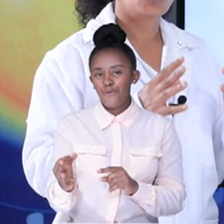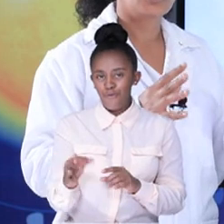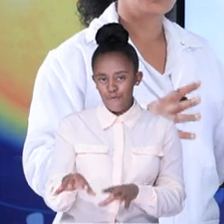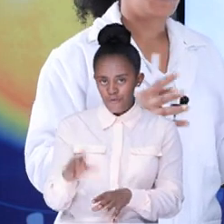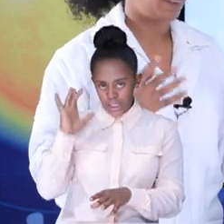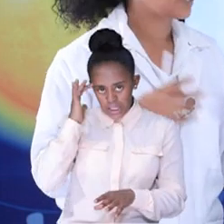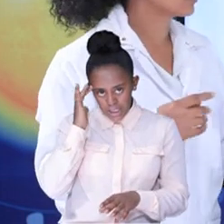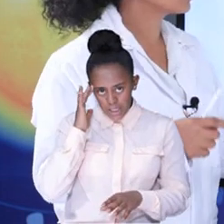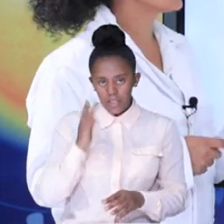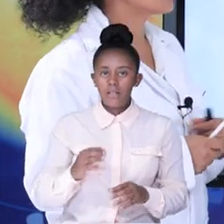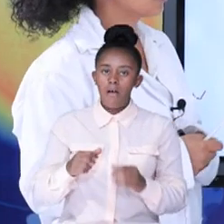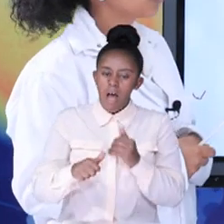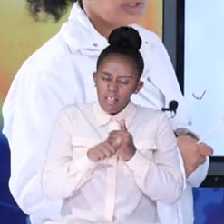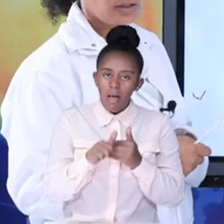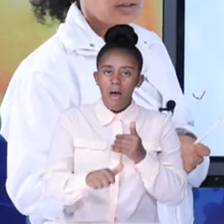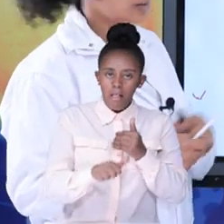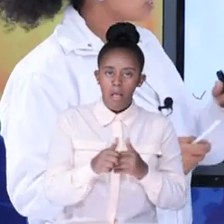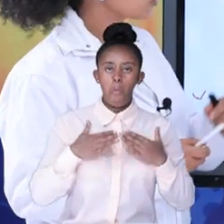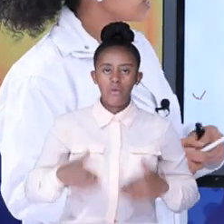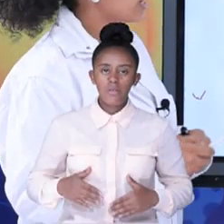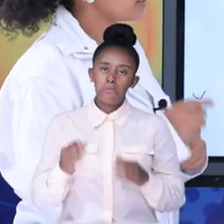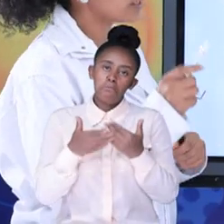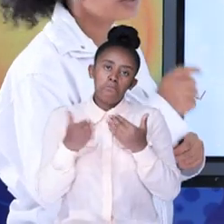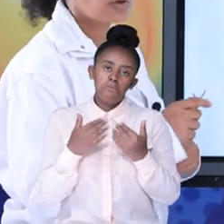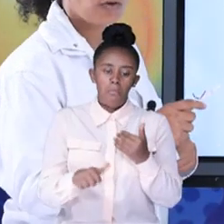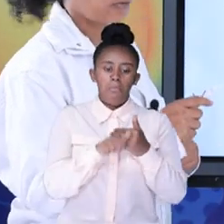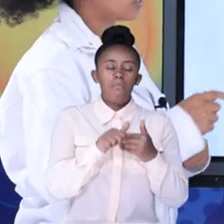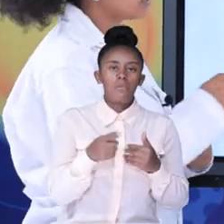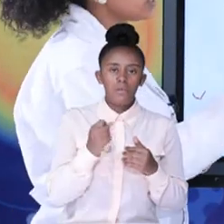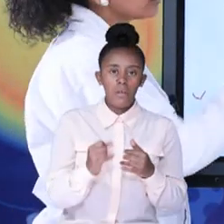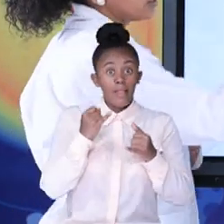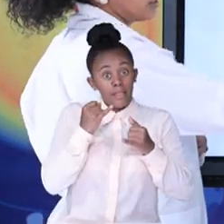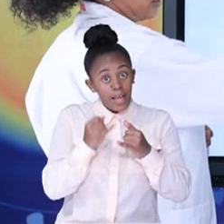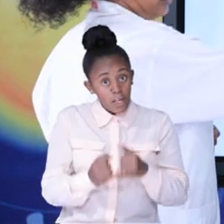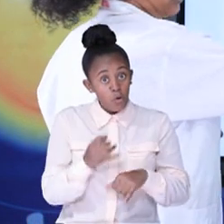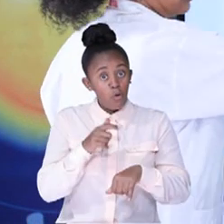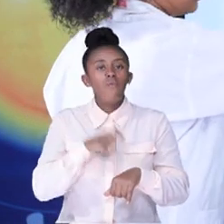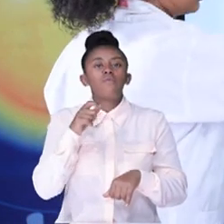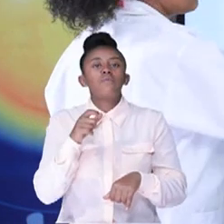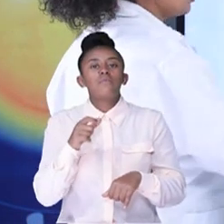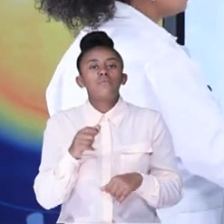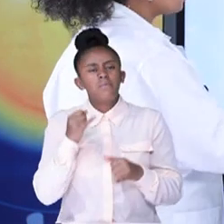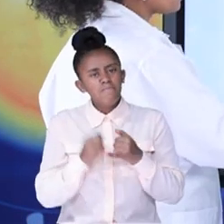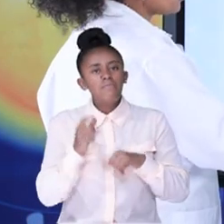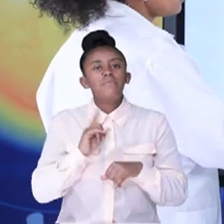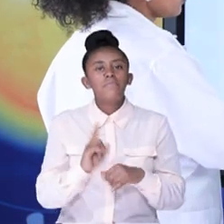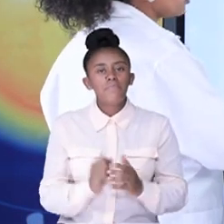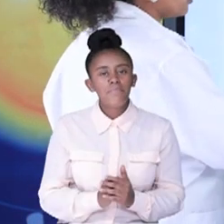diseases will attack the body. That's why at the end of the day, there will